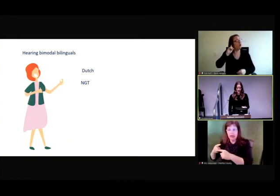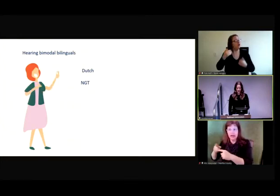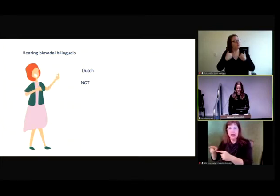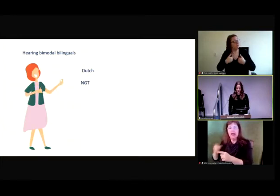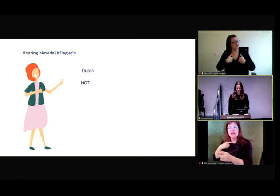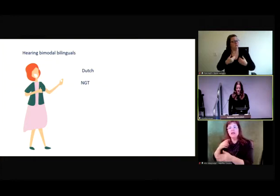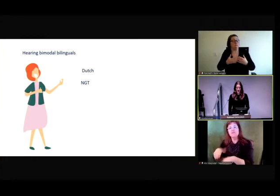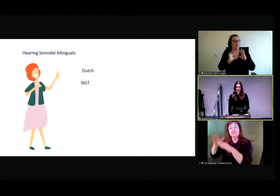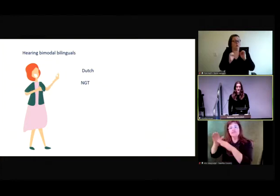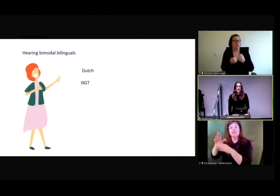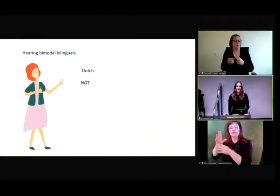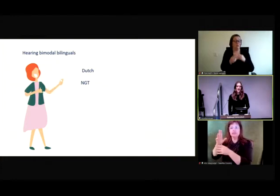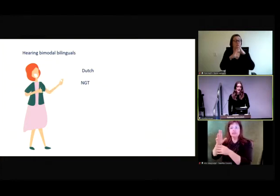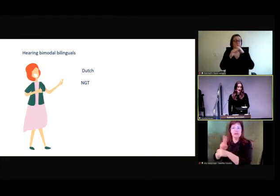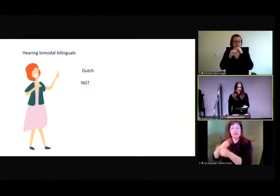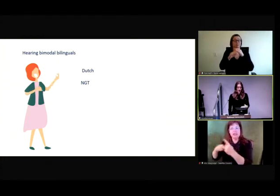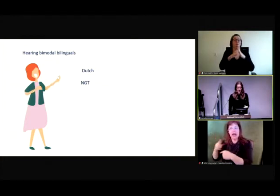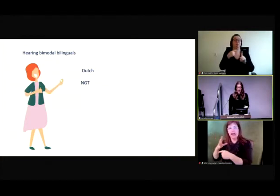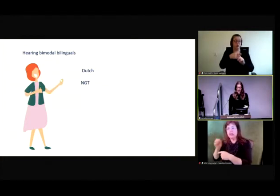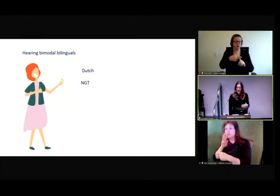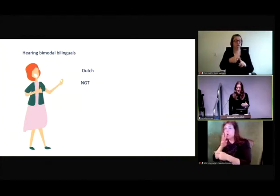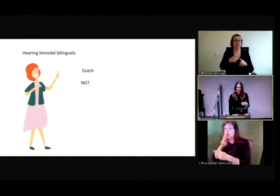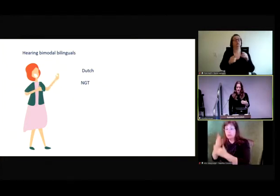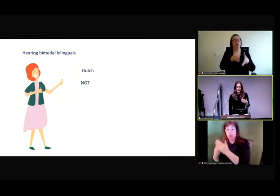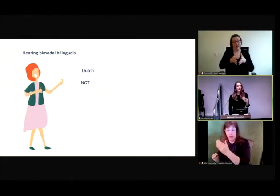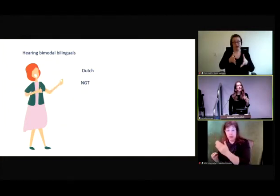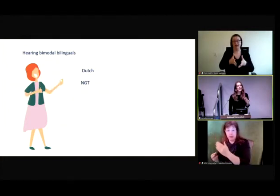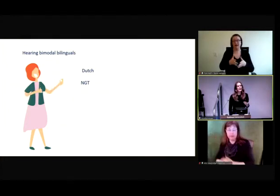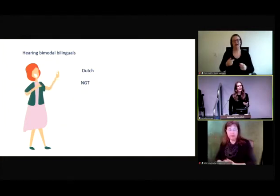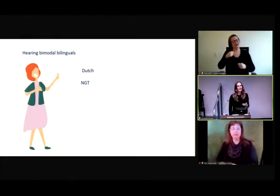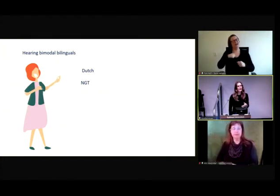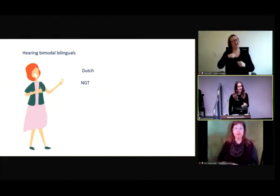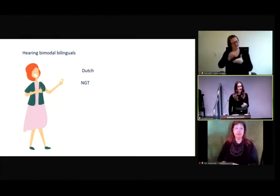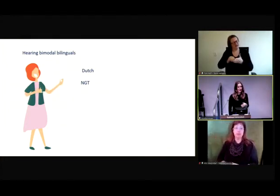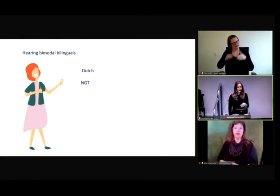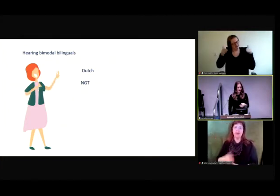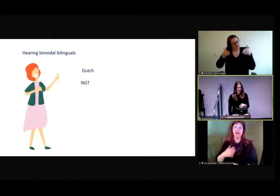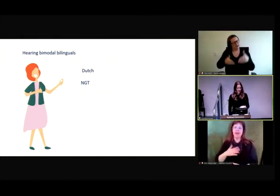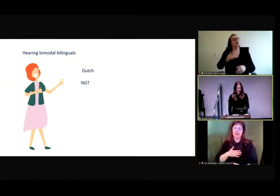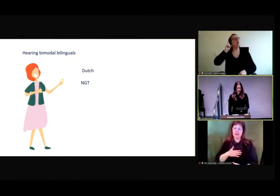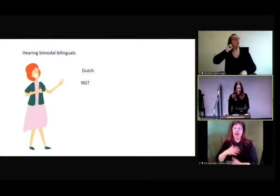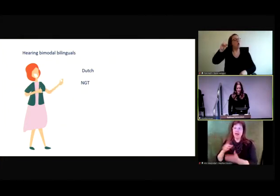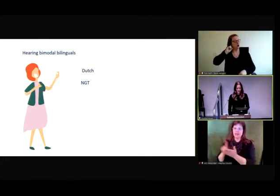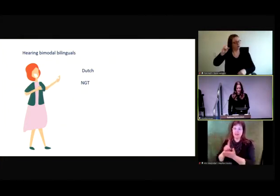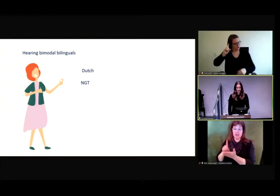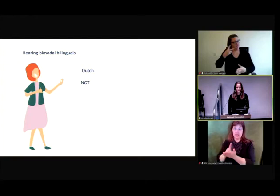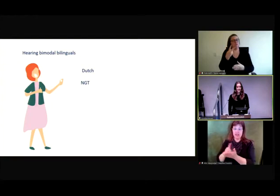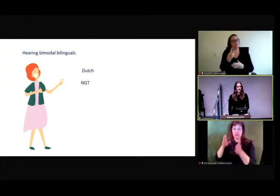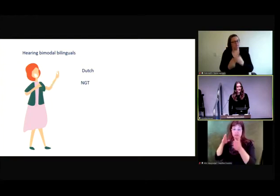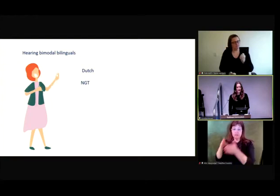spoken language. In my dissertation, I have focused on the hearing bimodal bilinguals.